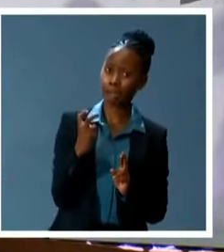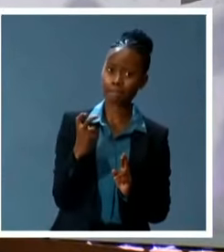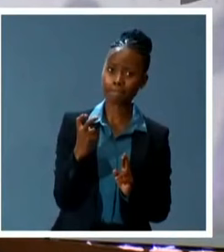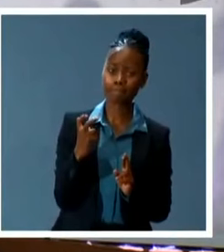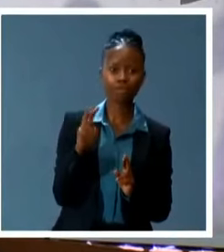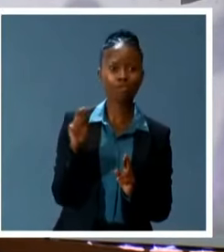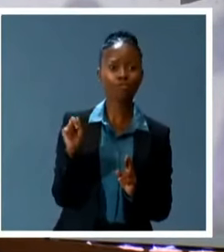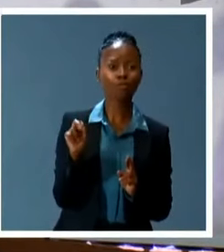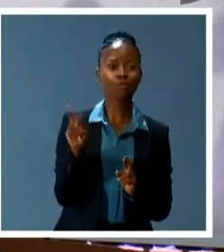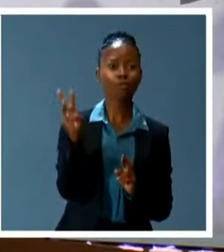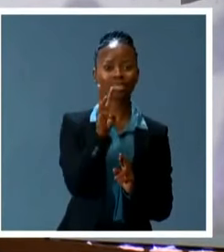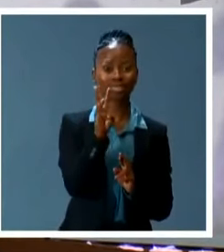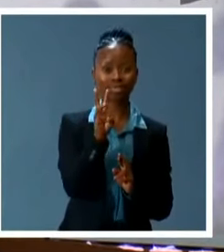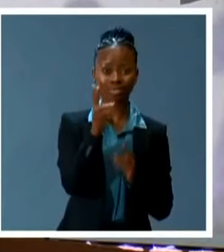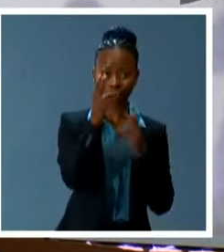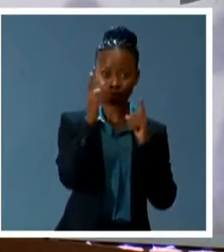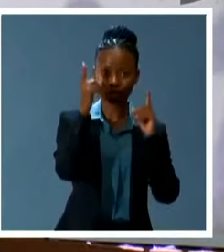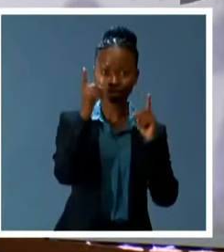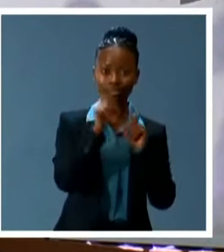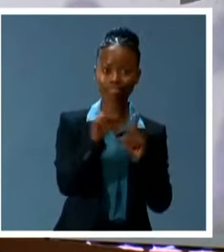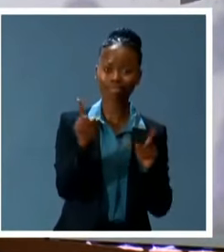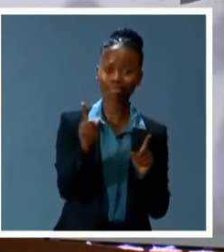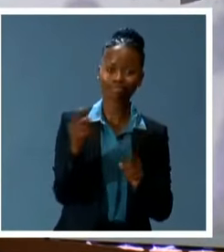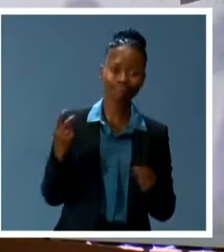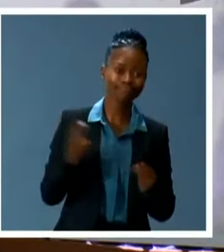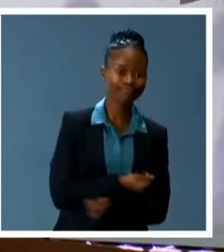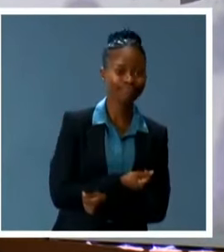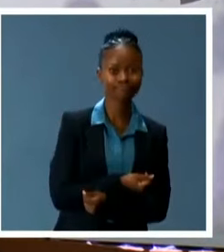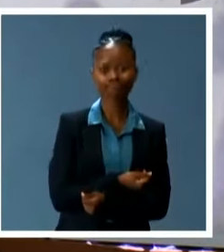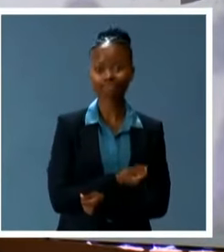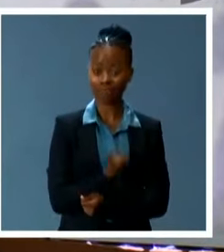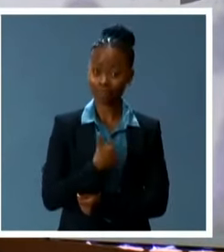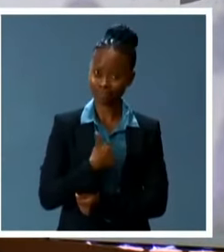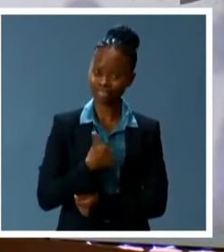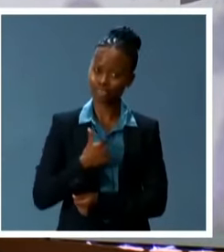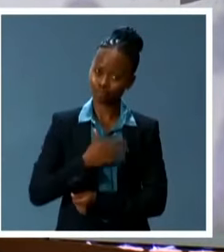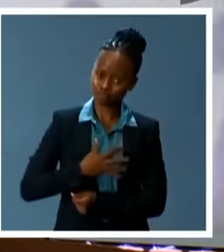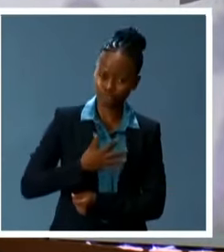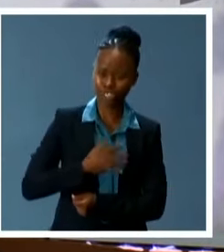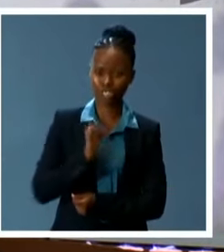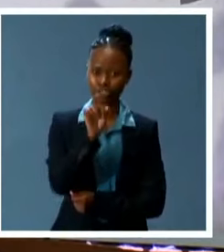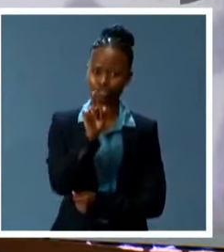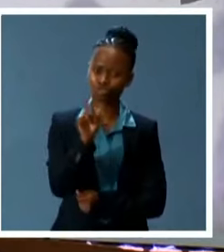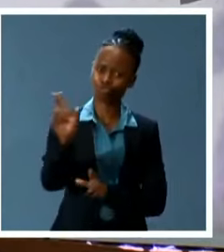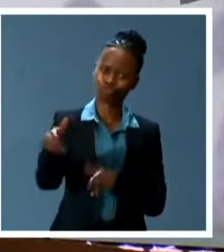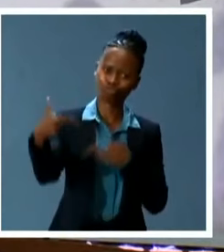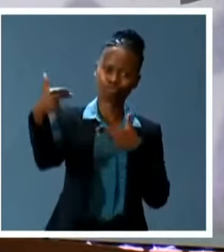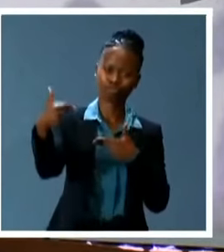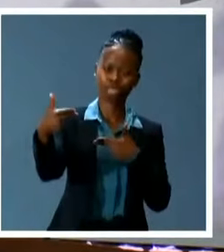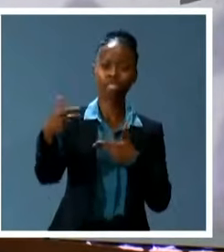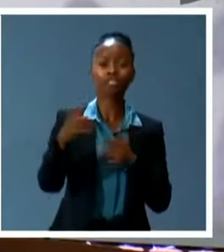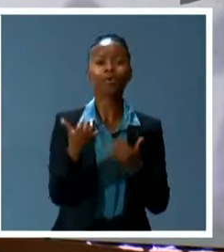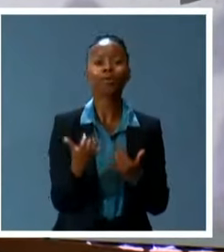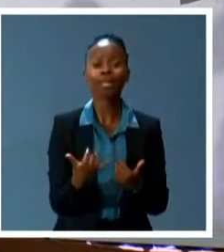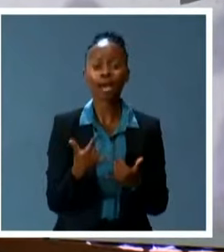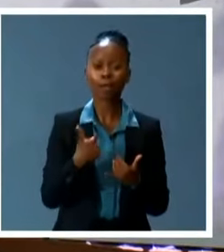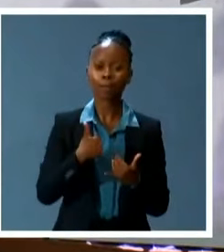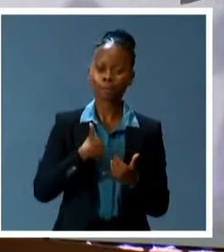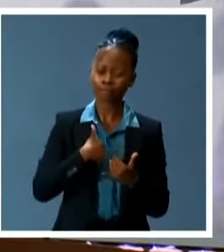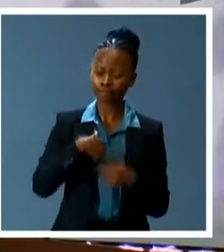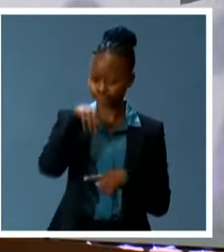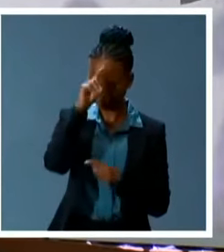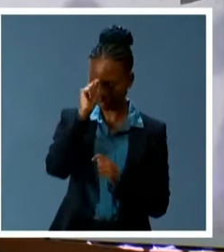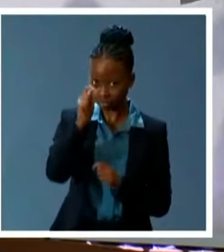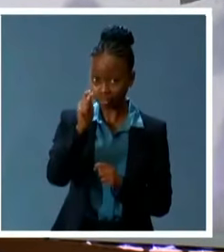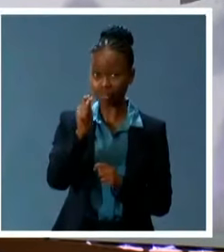Northwest University. But indeed, we appreciate your participation today. And as a token of our appreciation